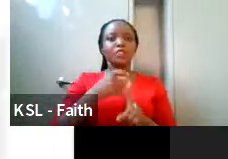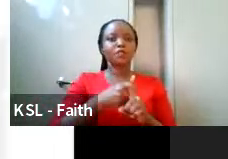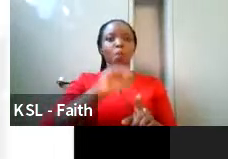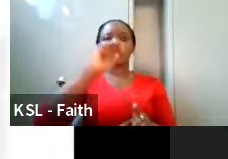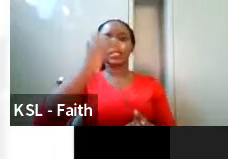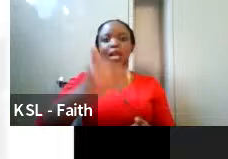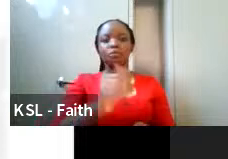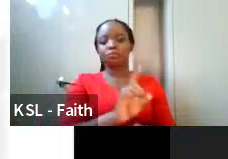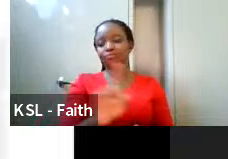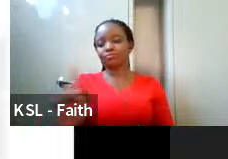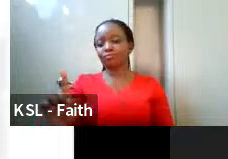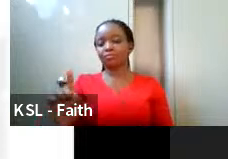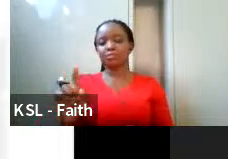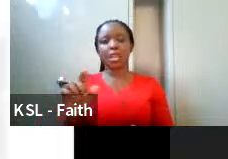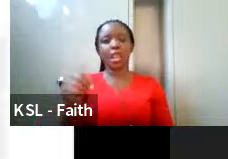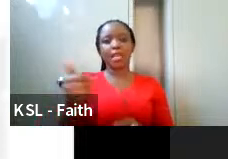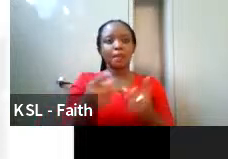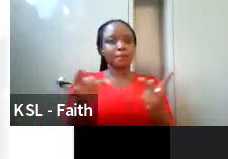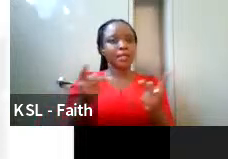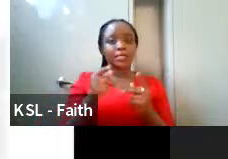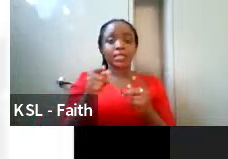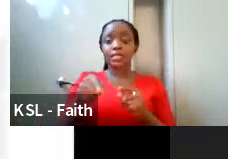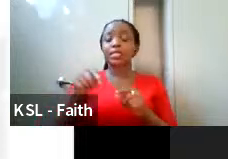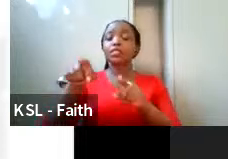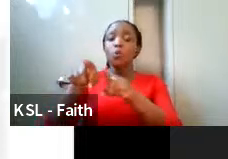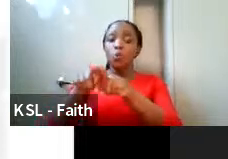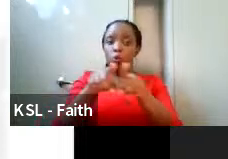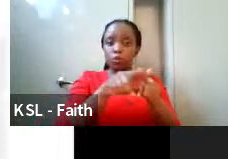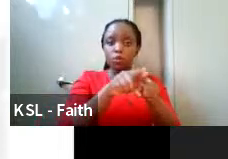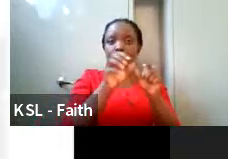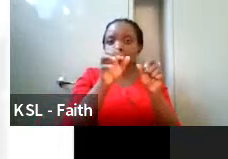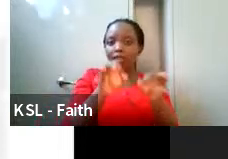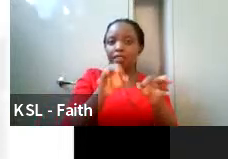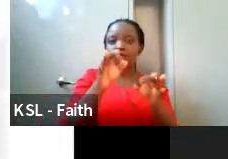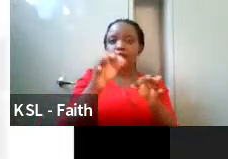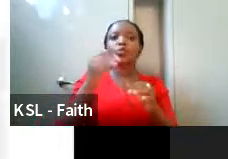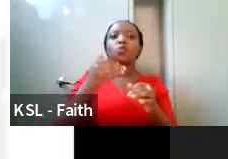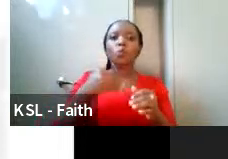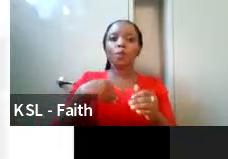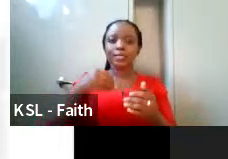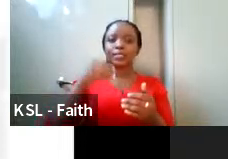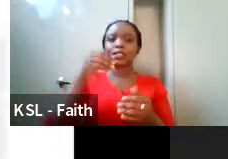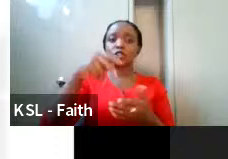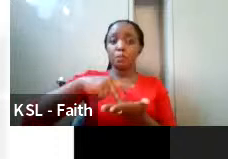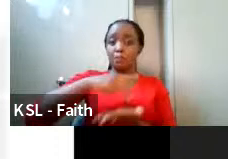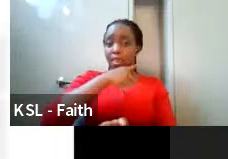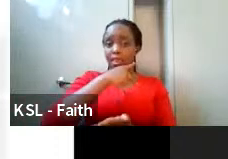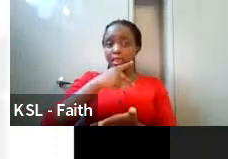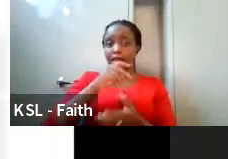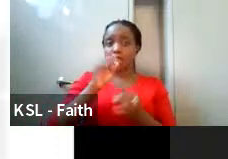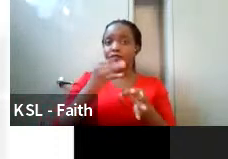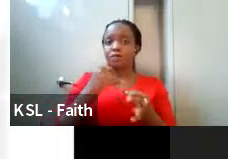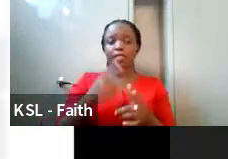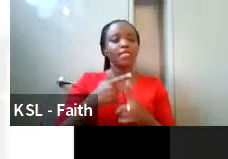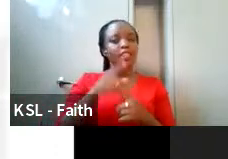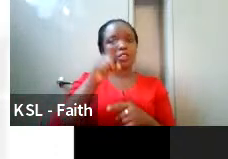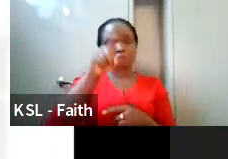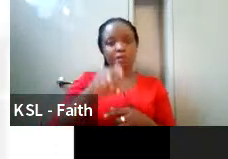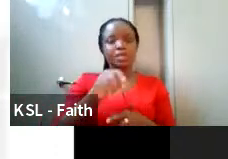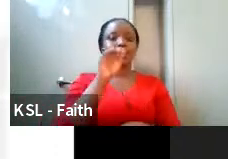place. This is also, if you intend to claim, then you can ask for the eTIMS